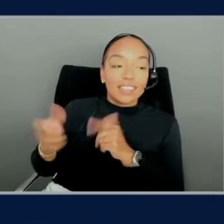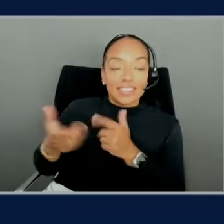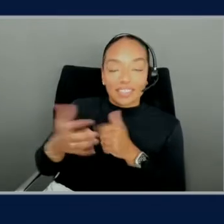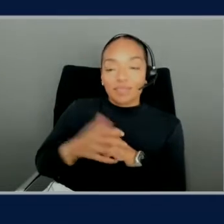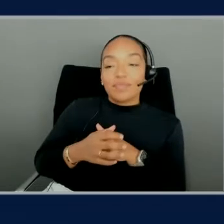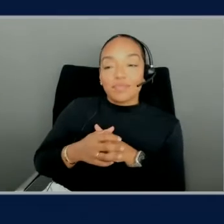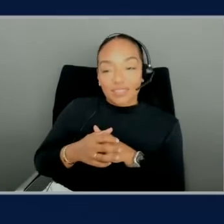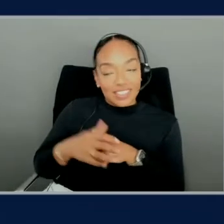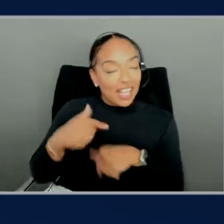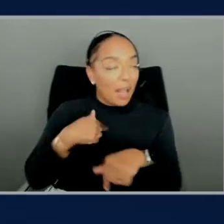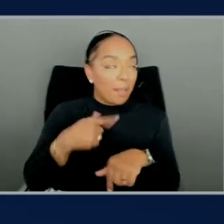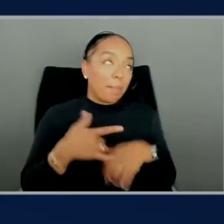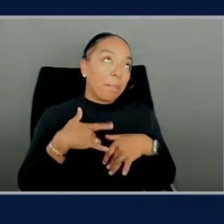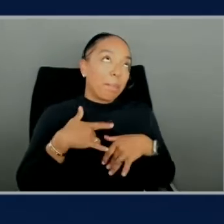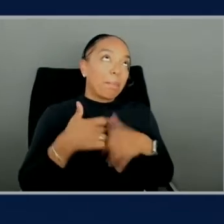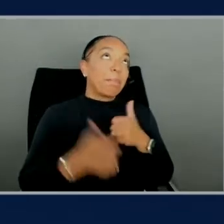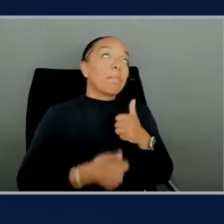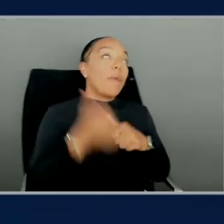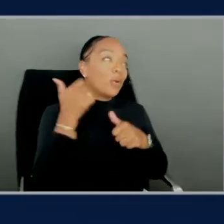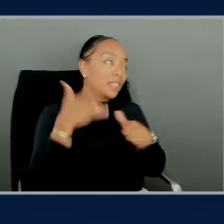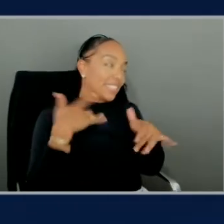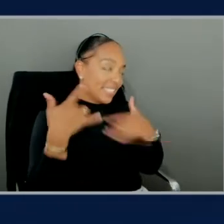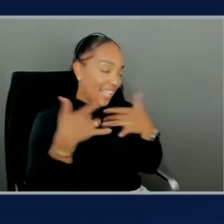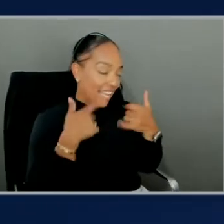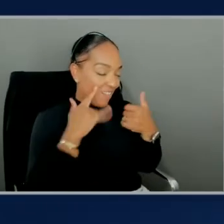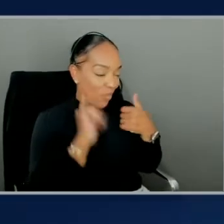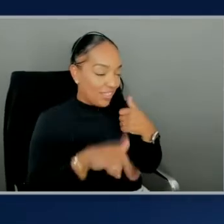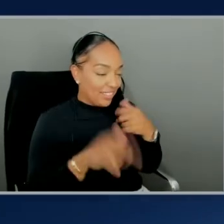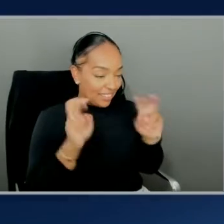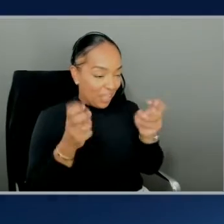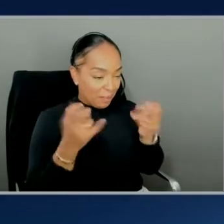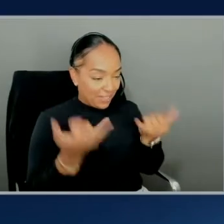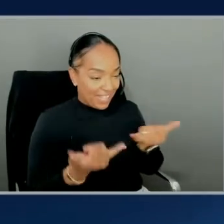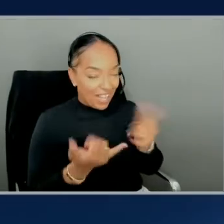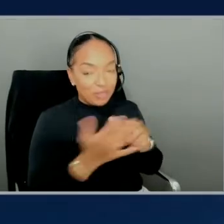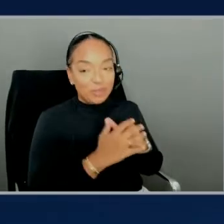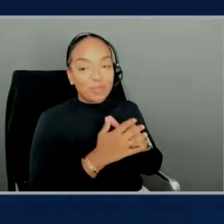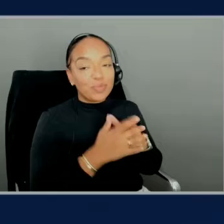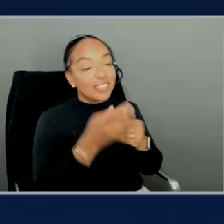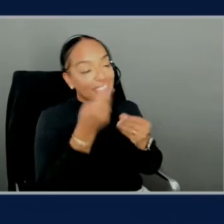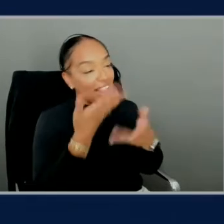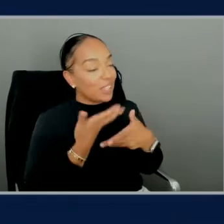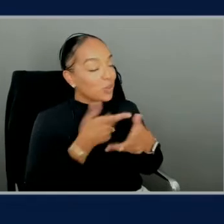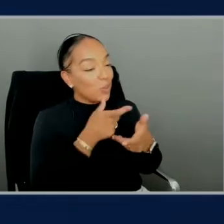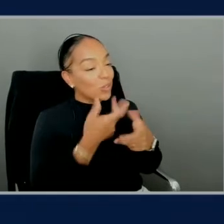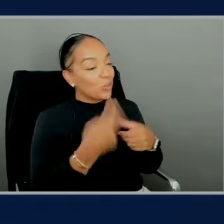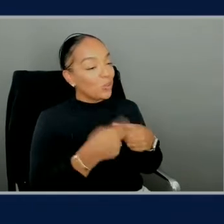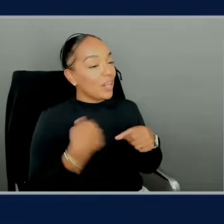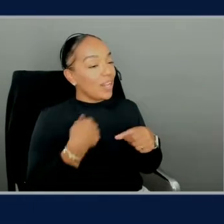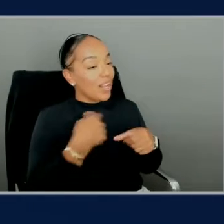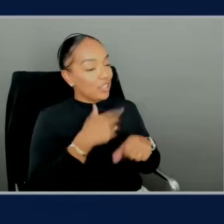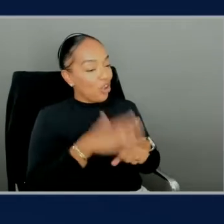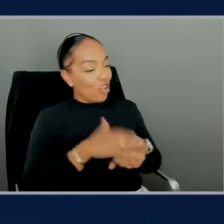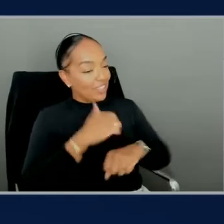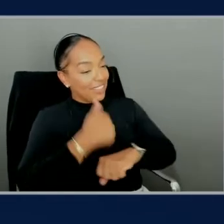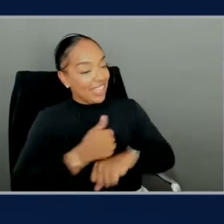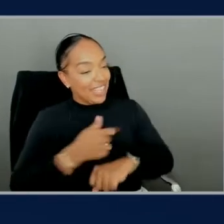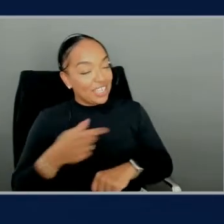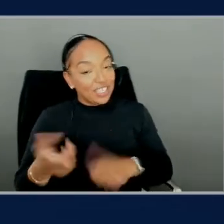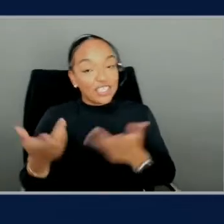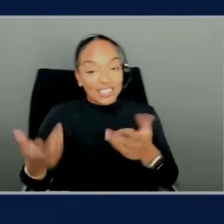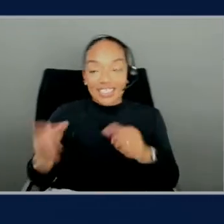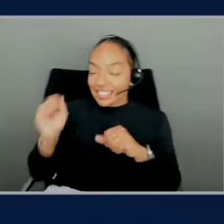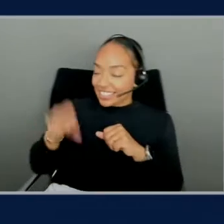most excited for this topic that we have going here, coming up here. So tell us who we have joining us here on the stage. Absolutely. I'll let the guests